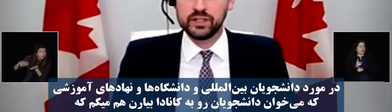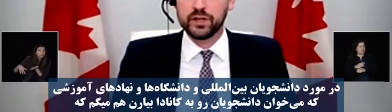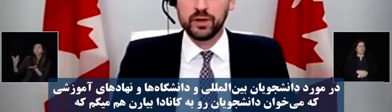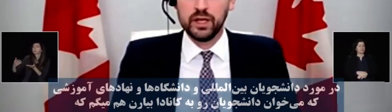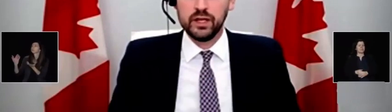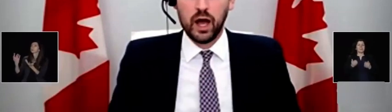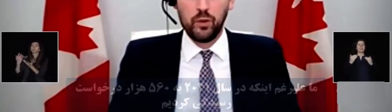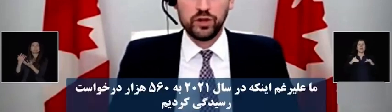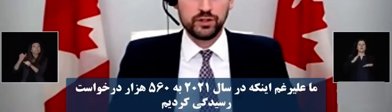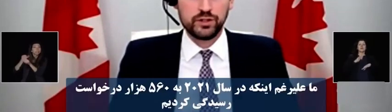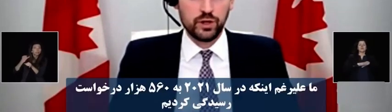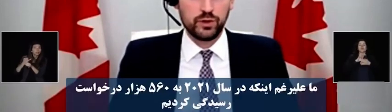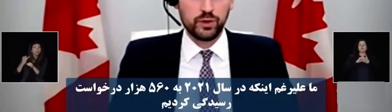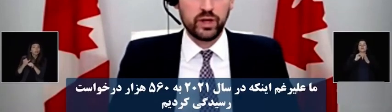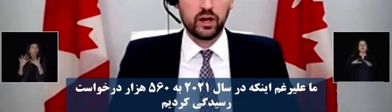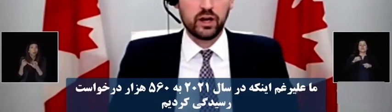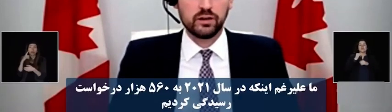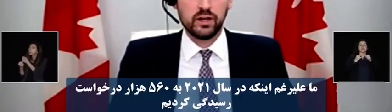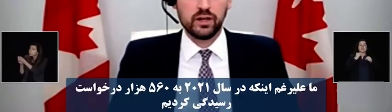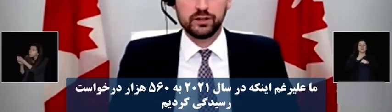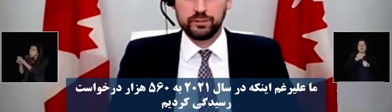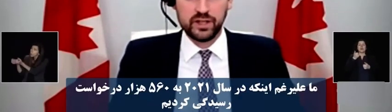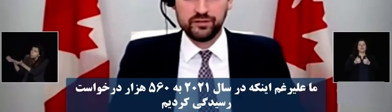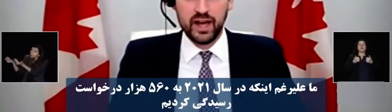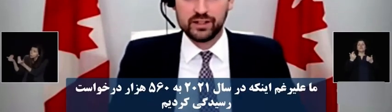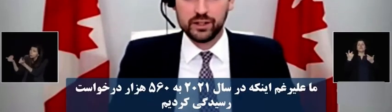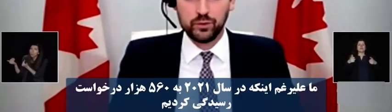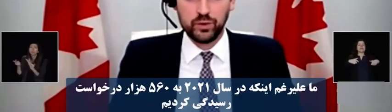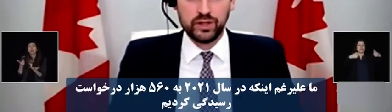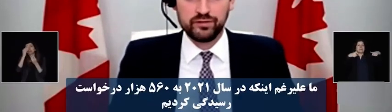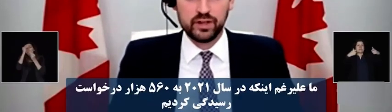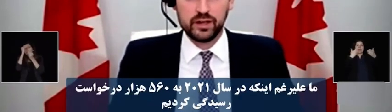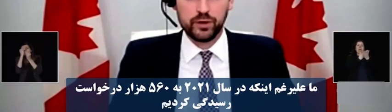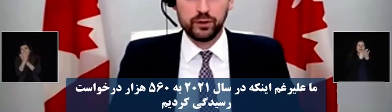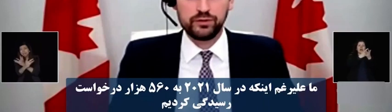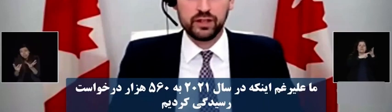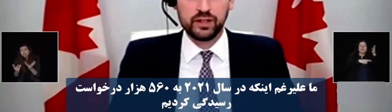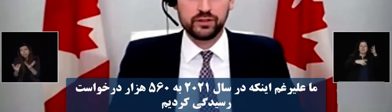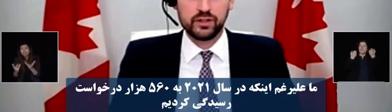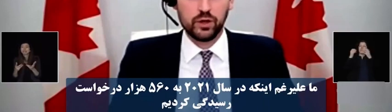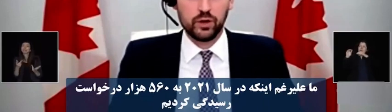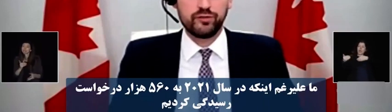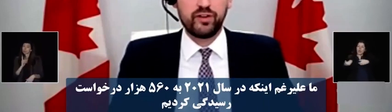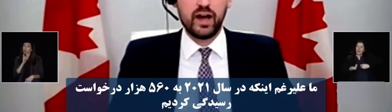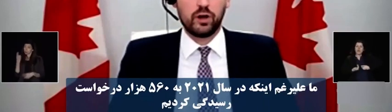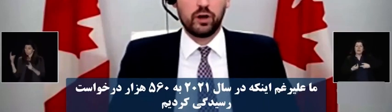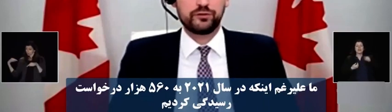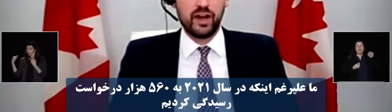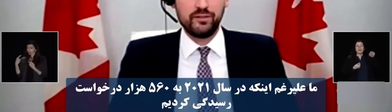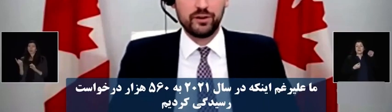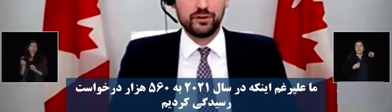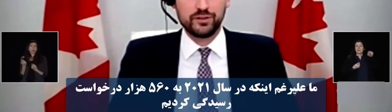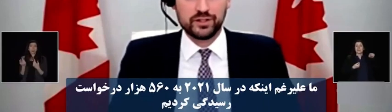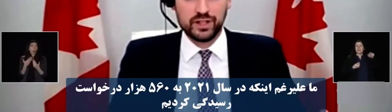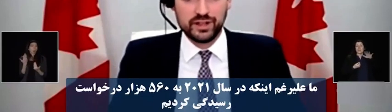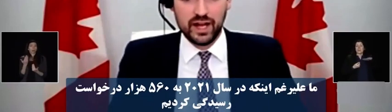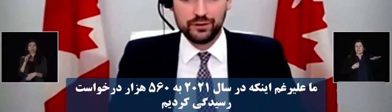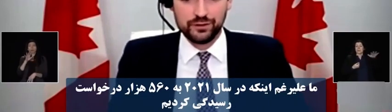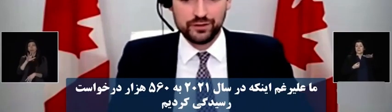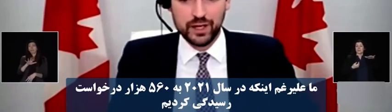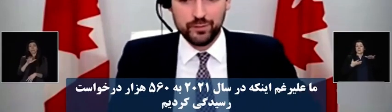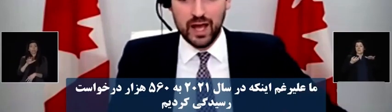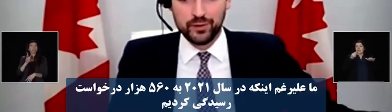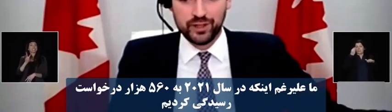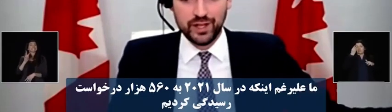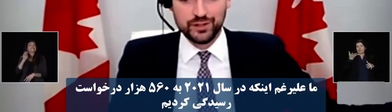to bring them here, I want you to know that we are, despite the fact that we've processed almost 560,000